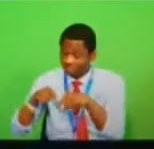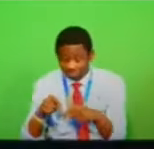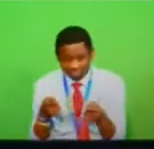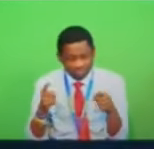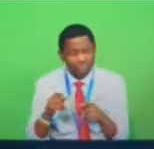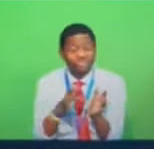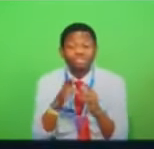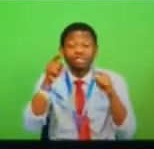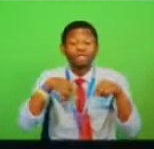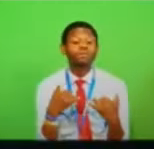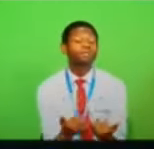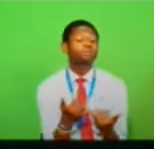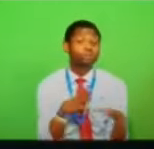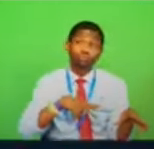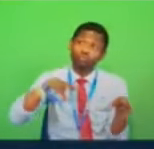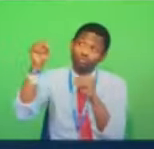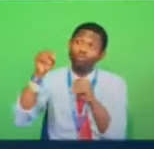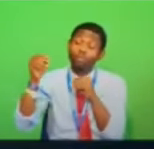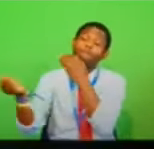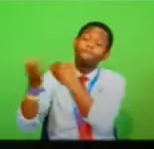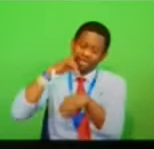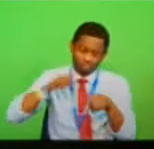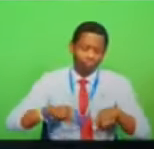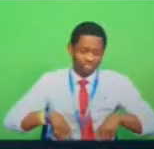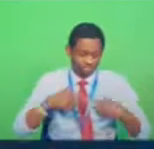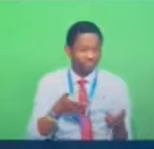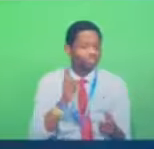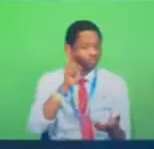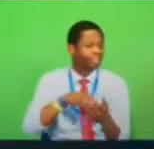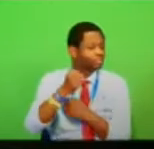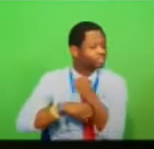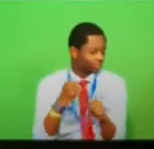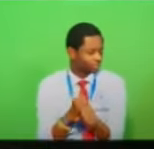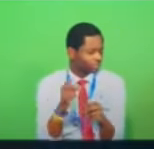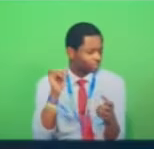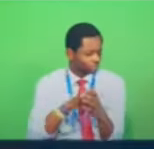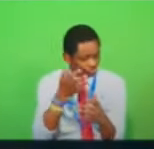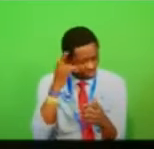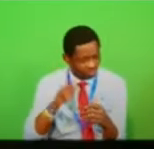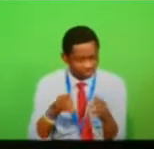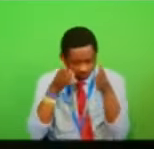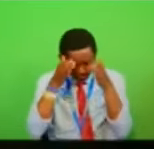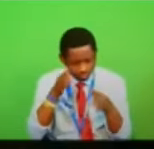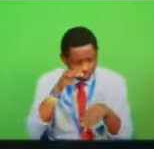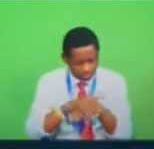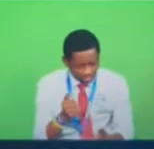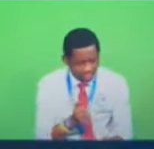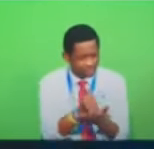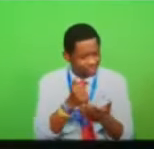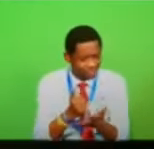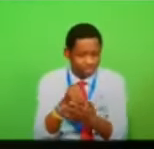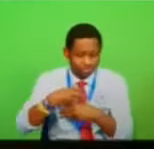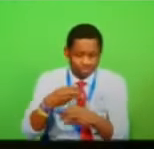even when he comes and we go, we shall come back for the millennium. And that is why we have to be focused at helping as a